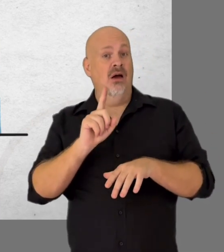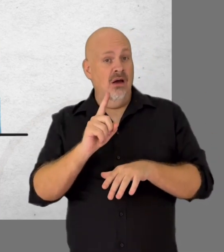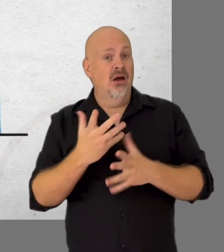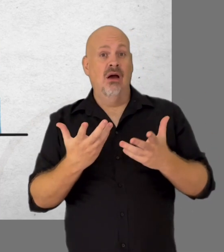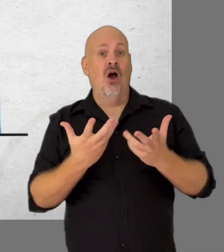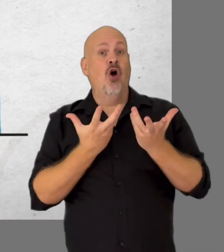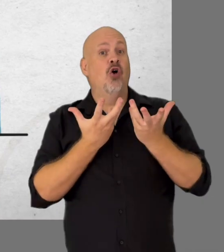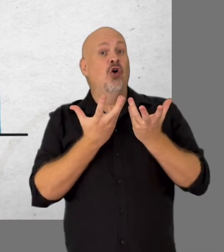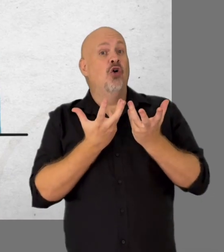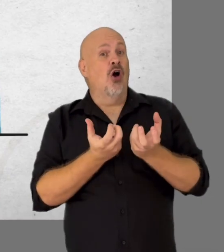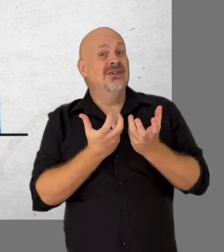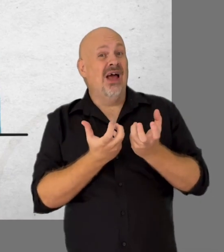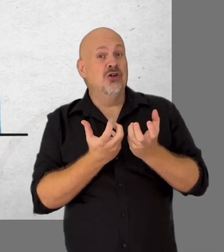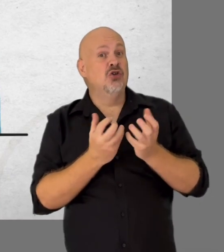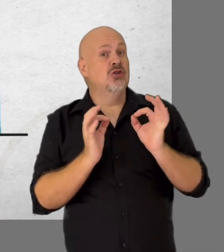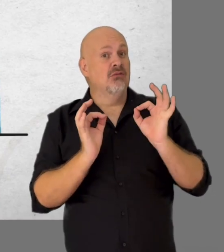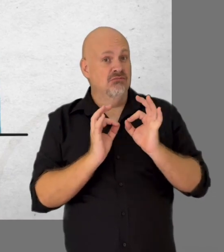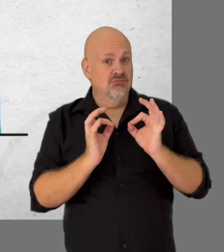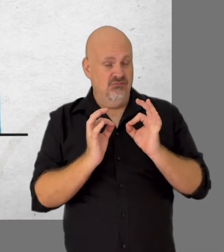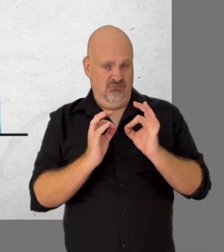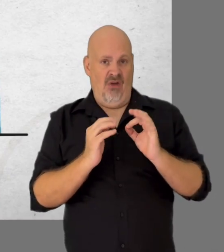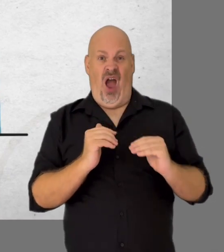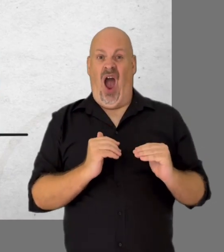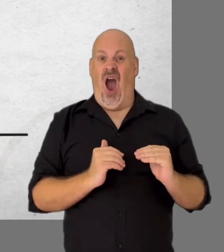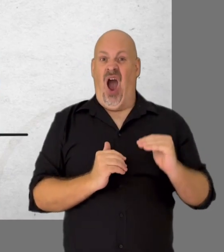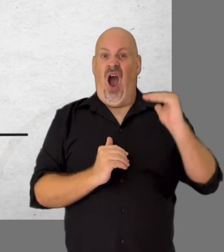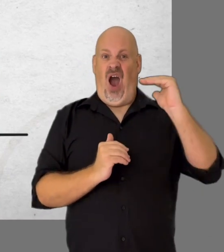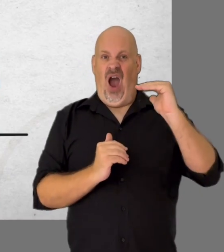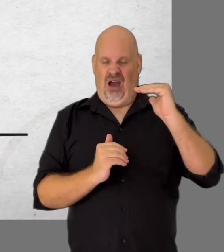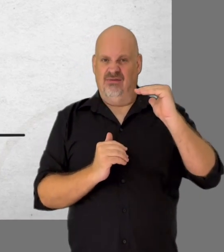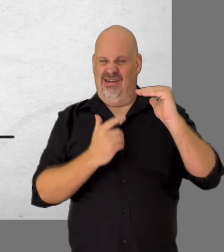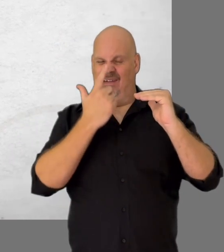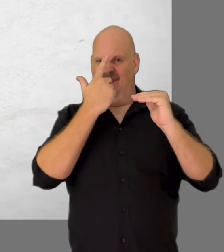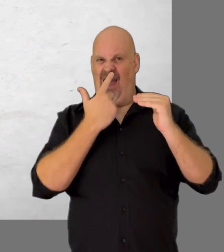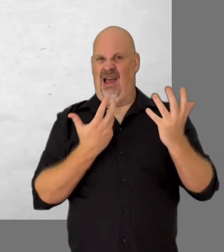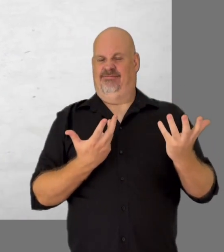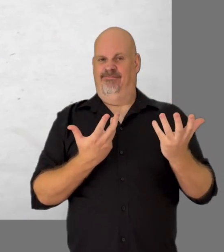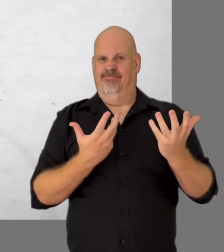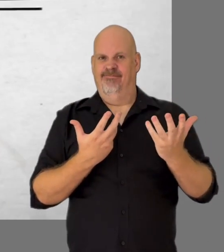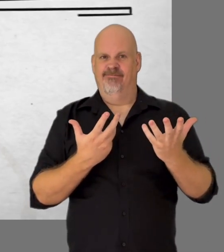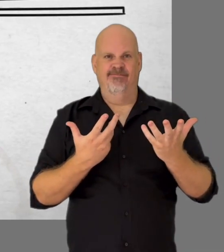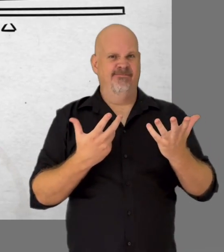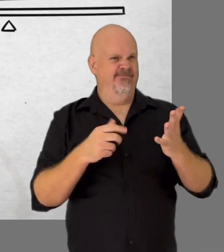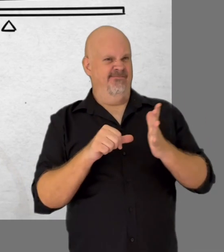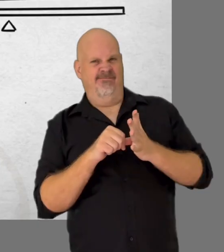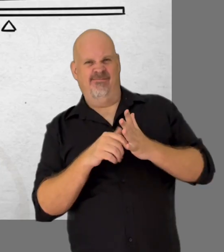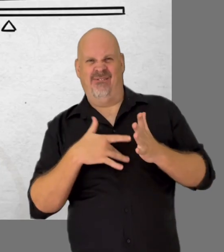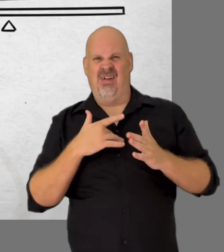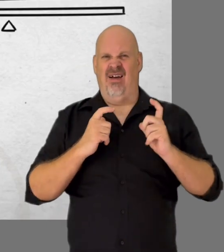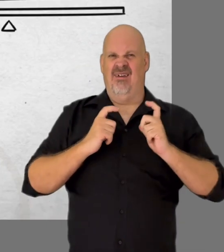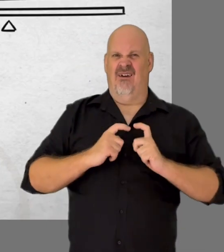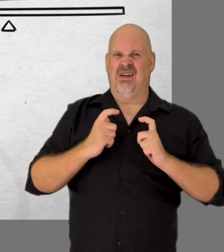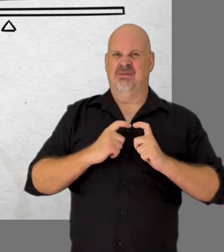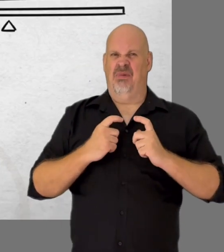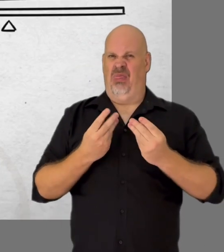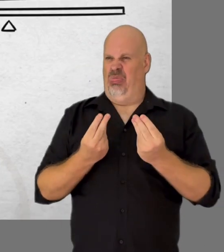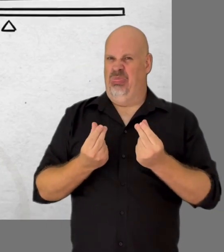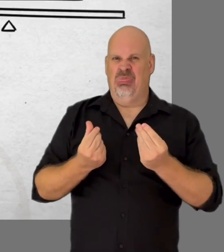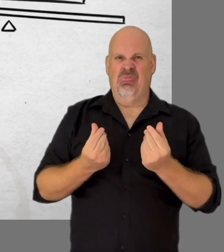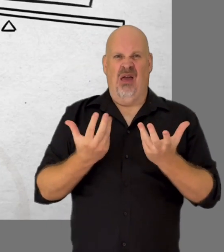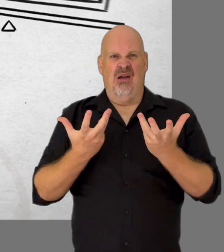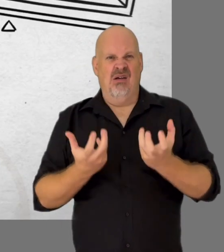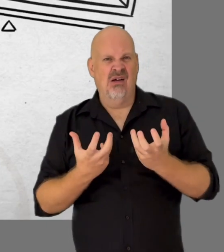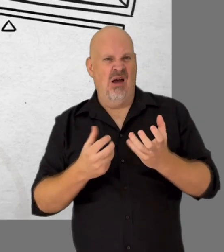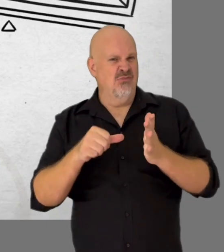liquid water. But even when there is no condensation, high relative humidity can be uncomfortable and lead to mould and